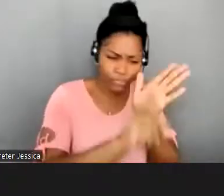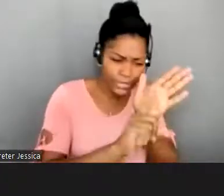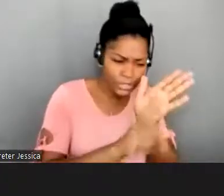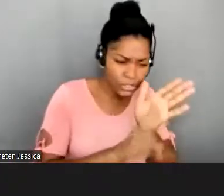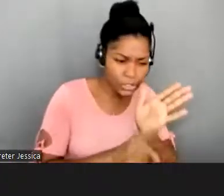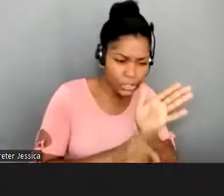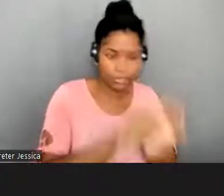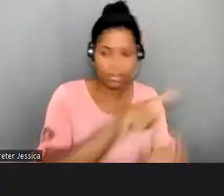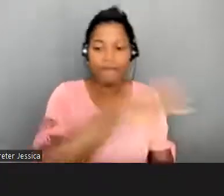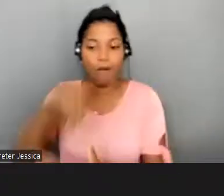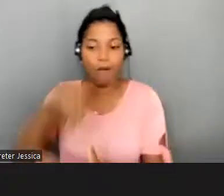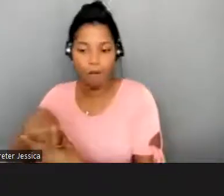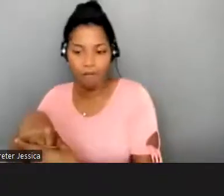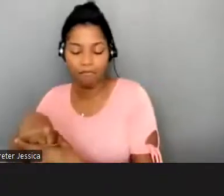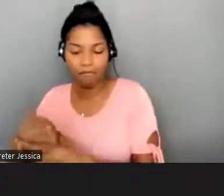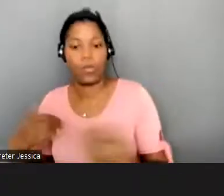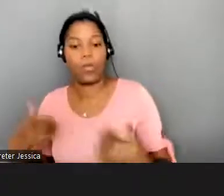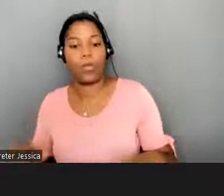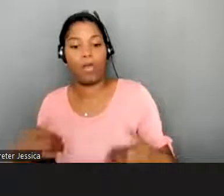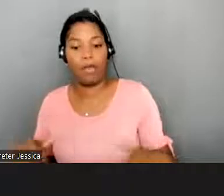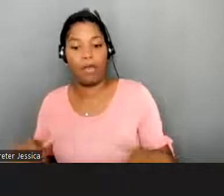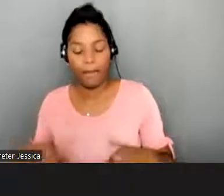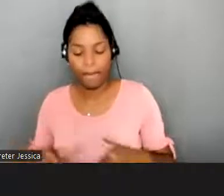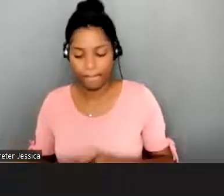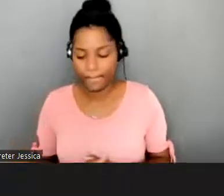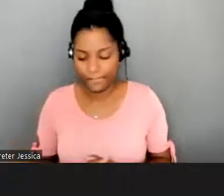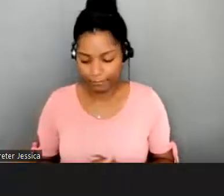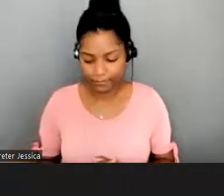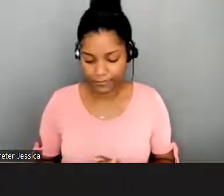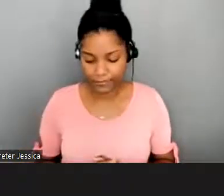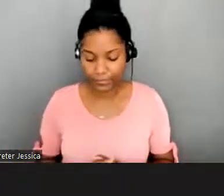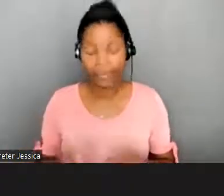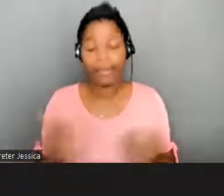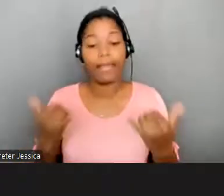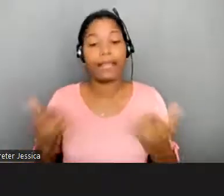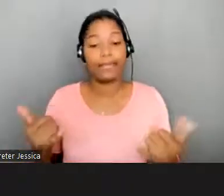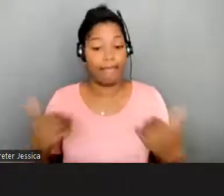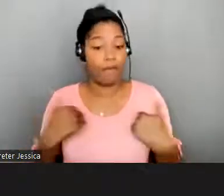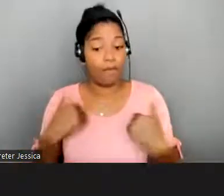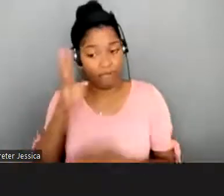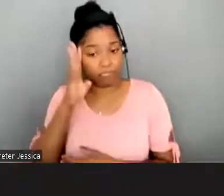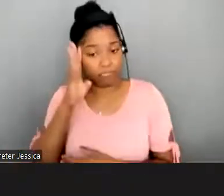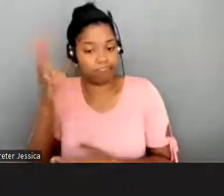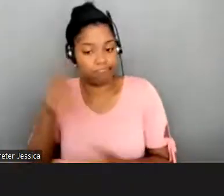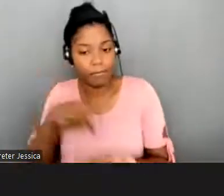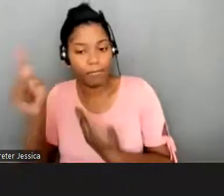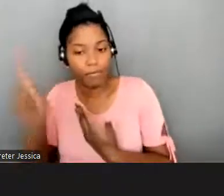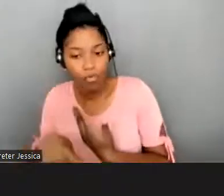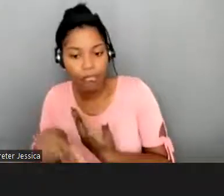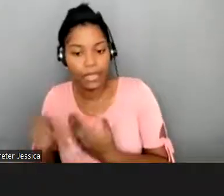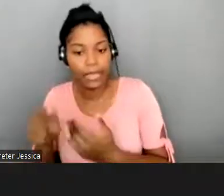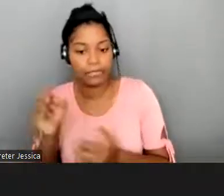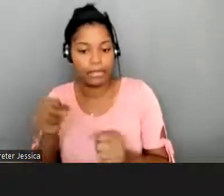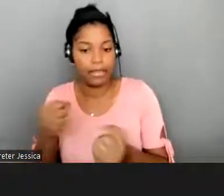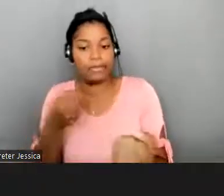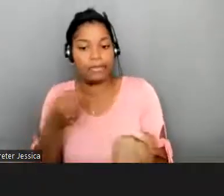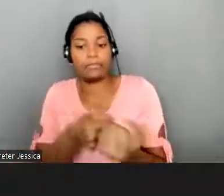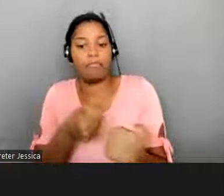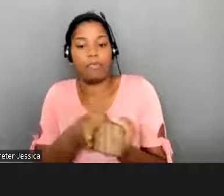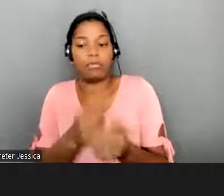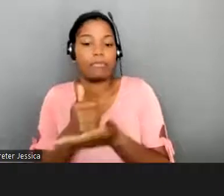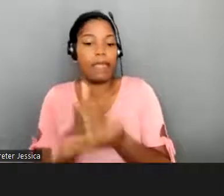an approach to determine the level of evidence associated with programs that support social connections. And this work is so